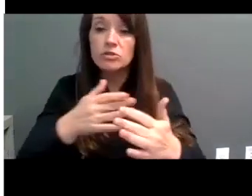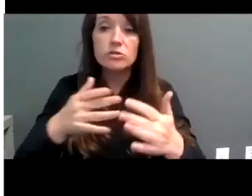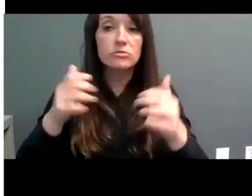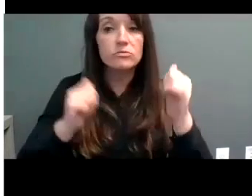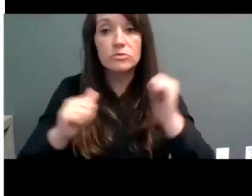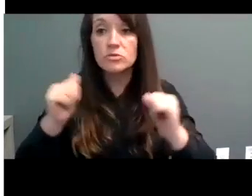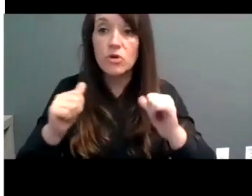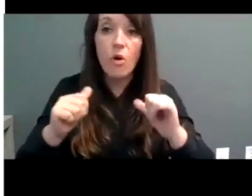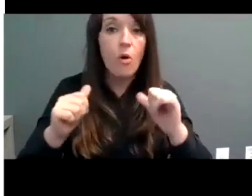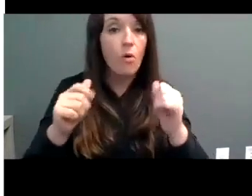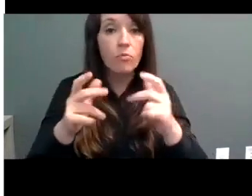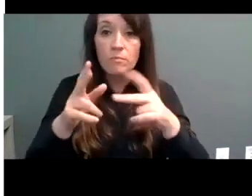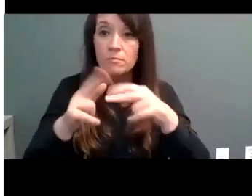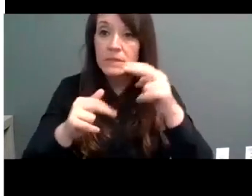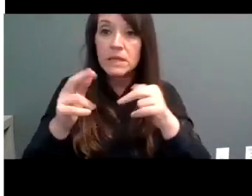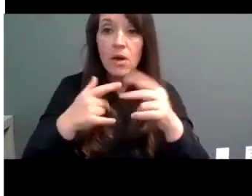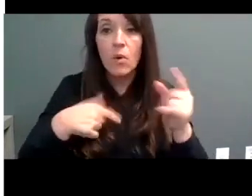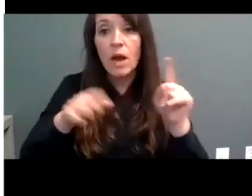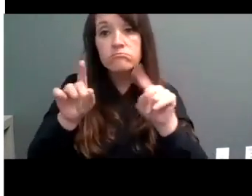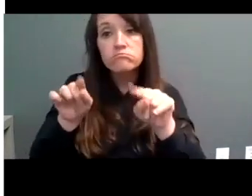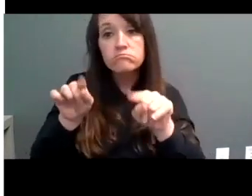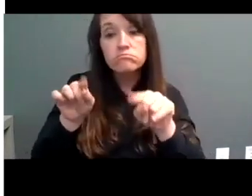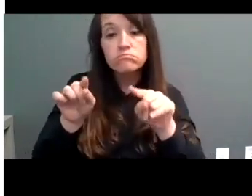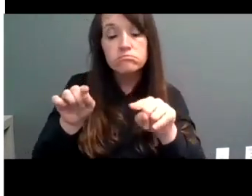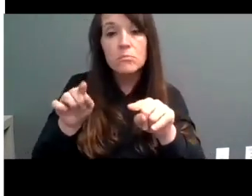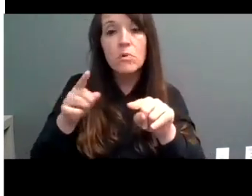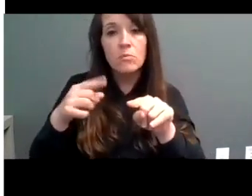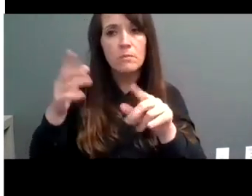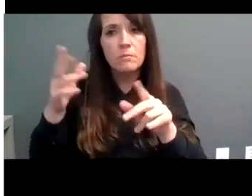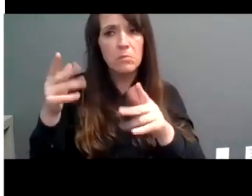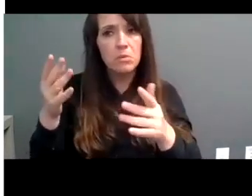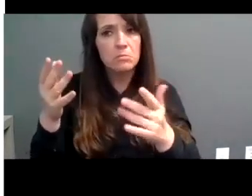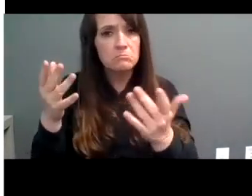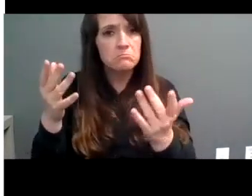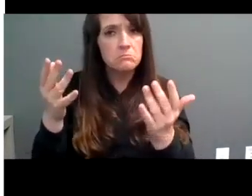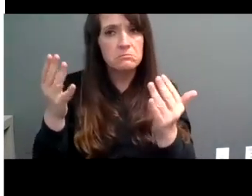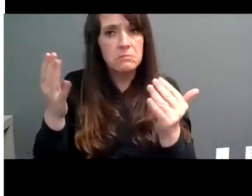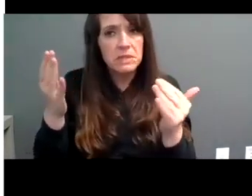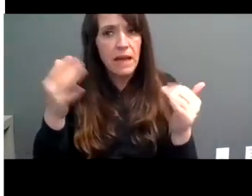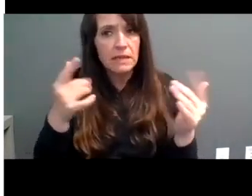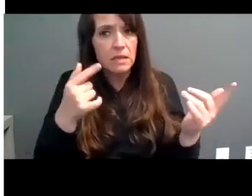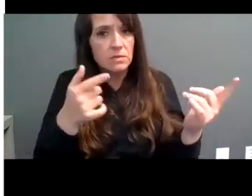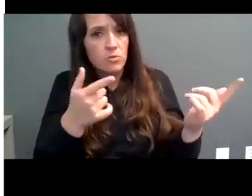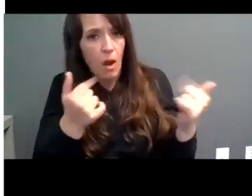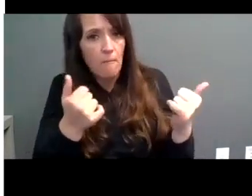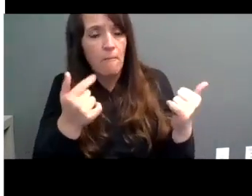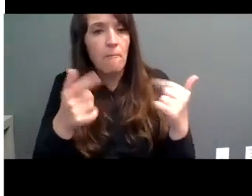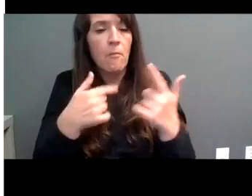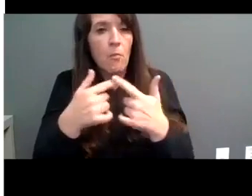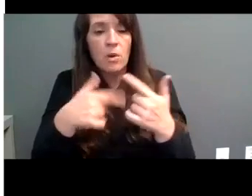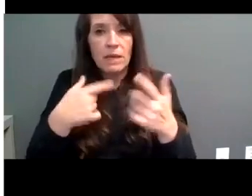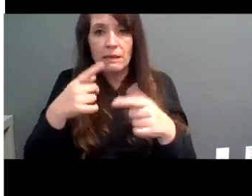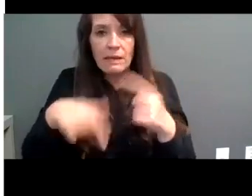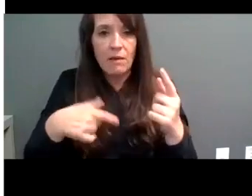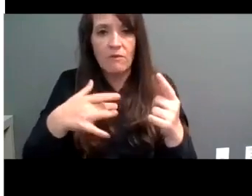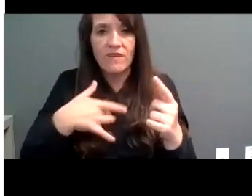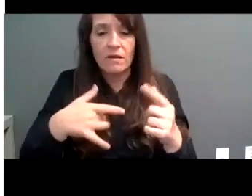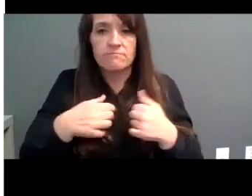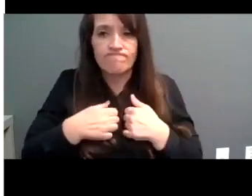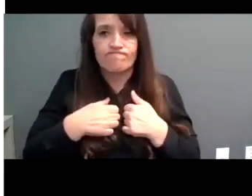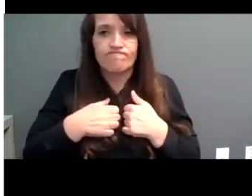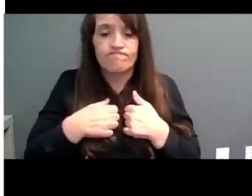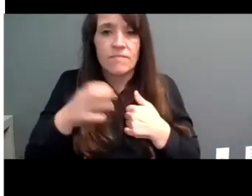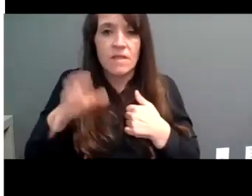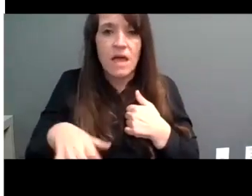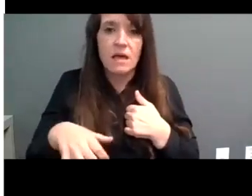that we regularly go. And when we aren't, we often feel that impact deeply. We also know that when